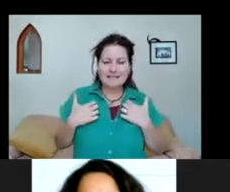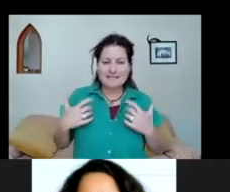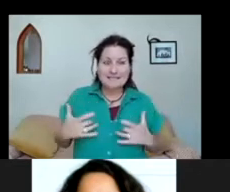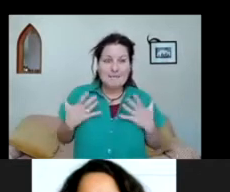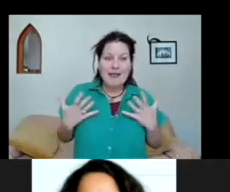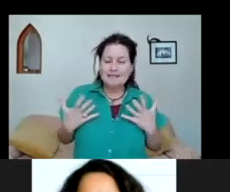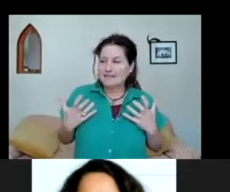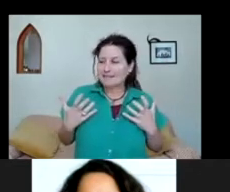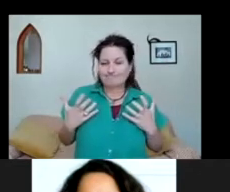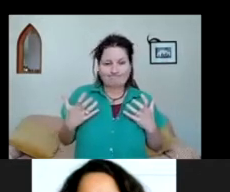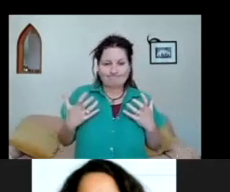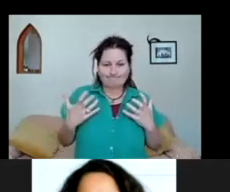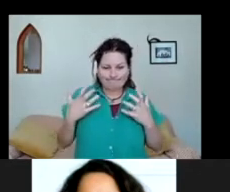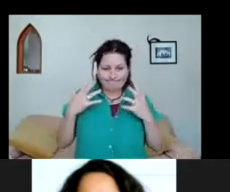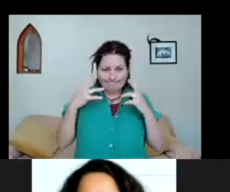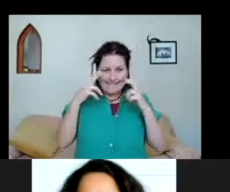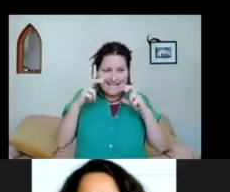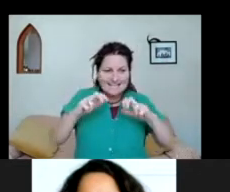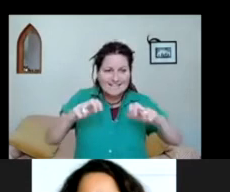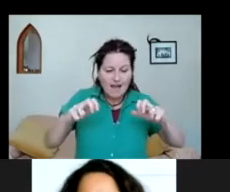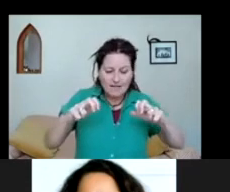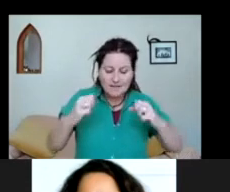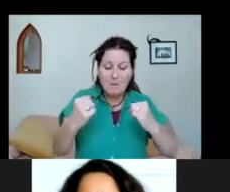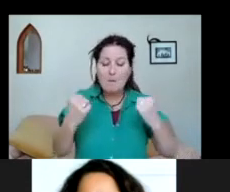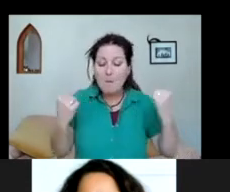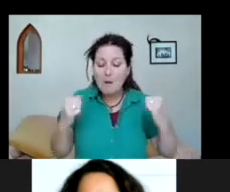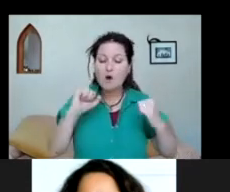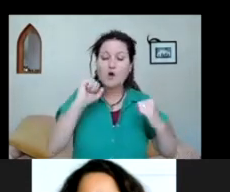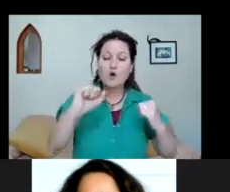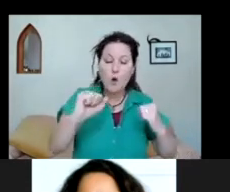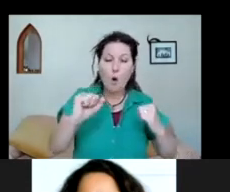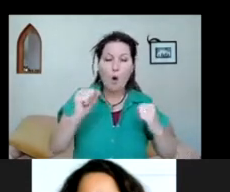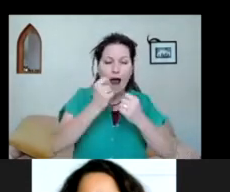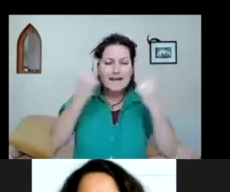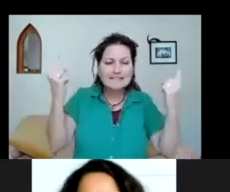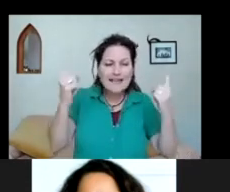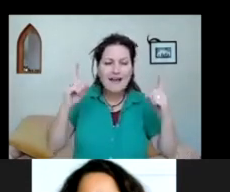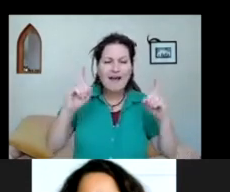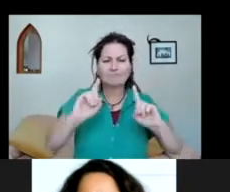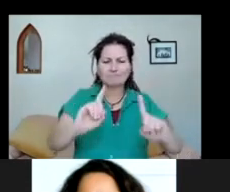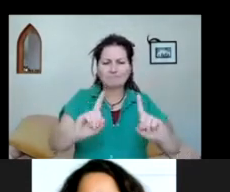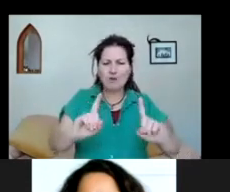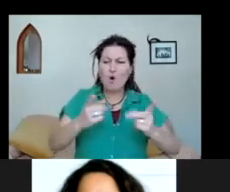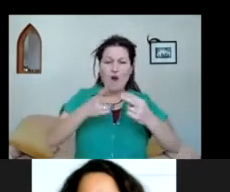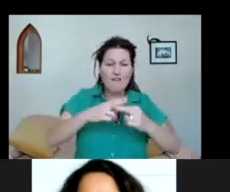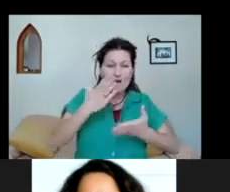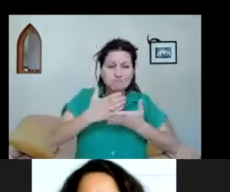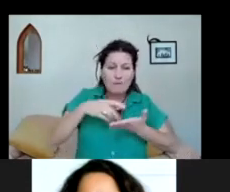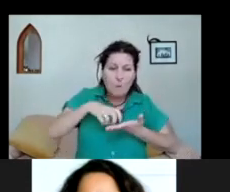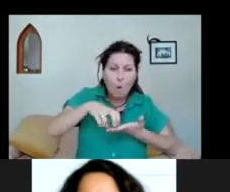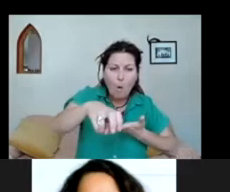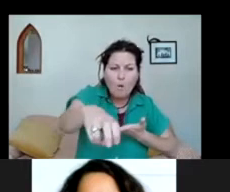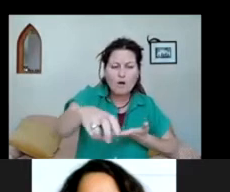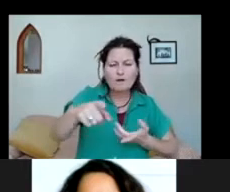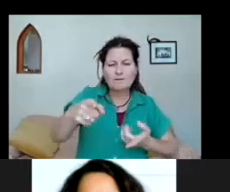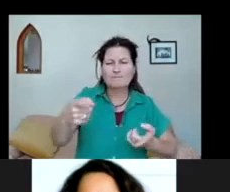insight into the heart of your creative process and what the idea is. So if it's a walk, I would hope that we would find a way of going